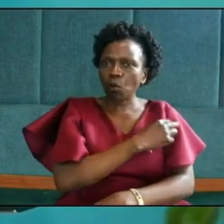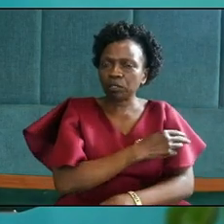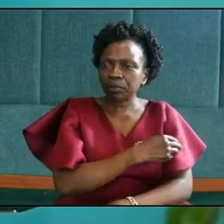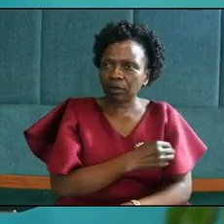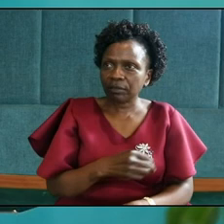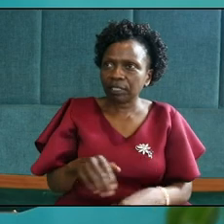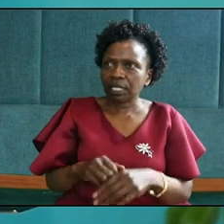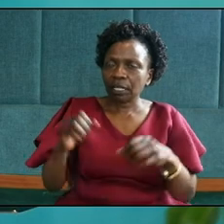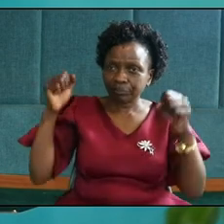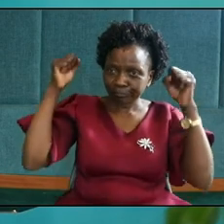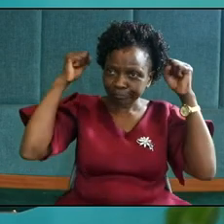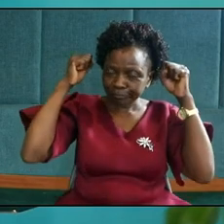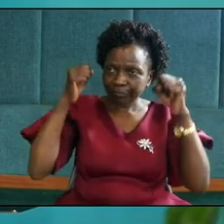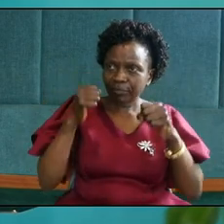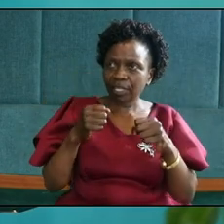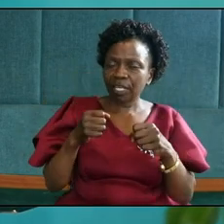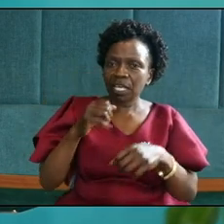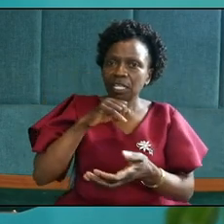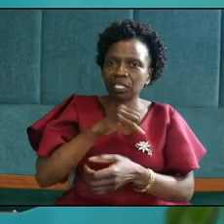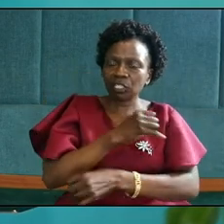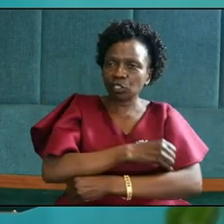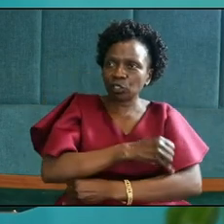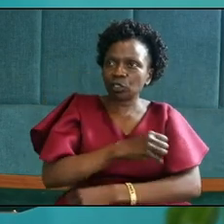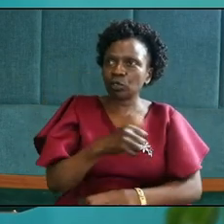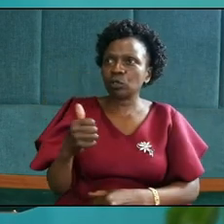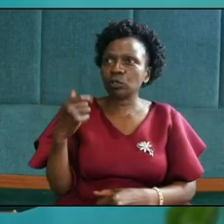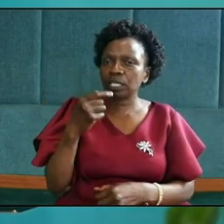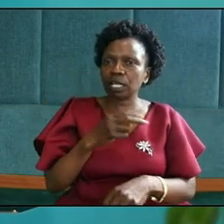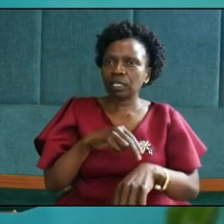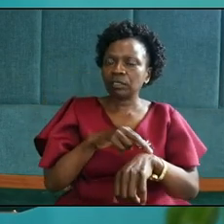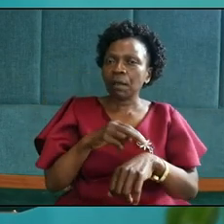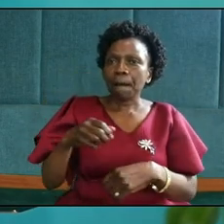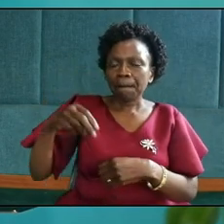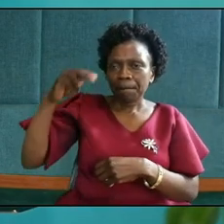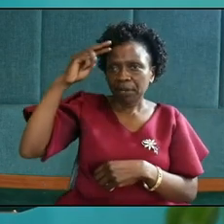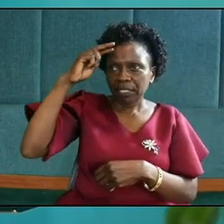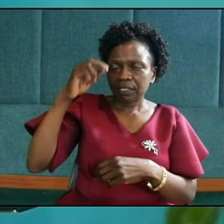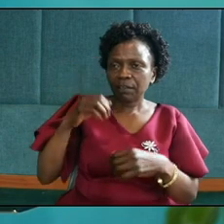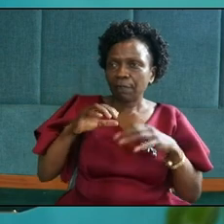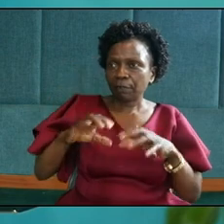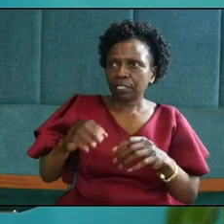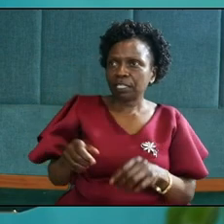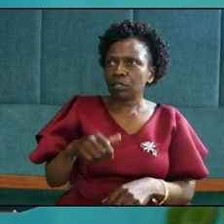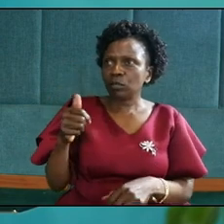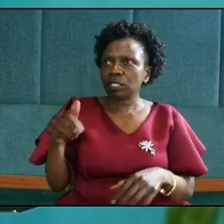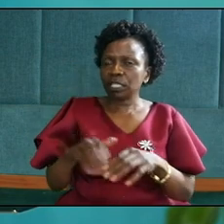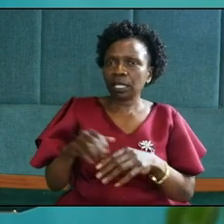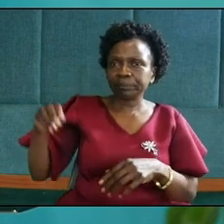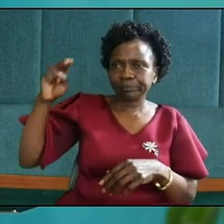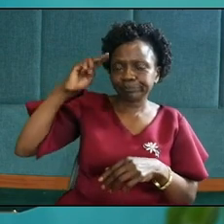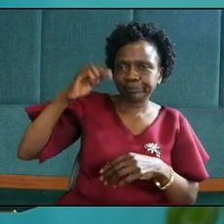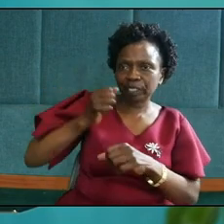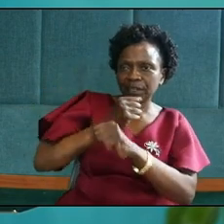in educational learning institutions, those in national police forces, those in the Armed